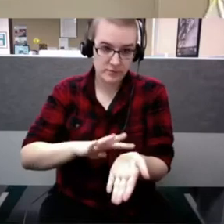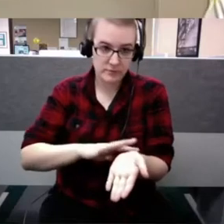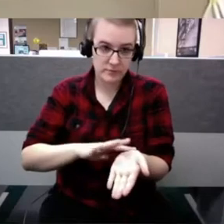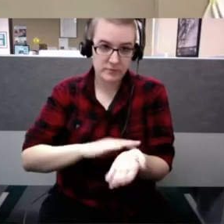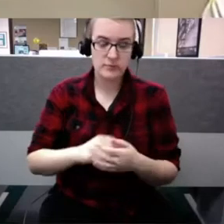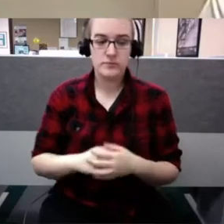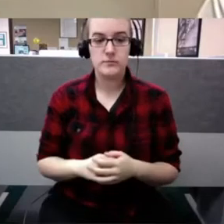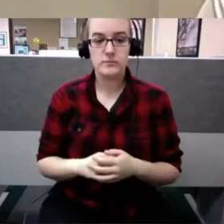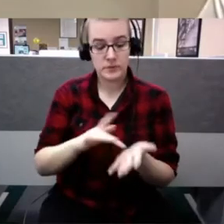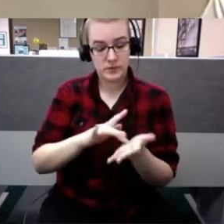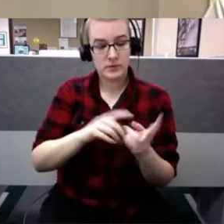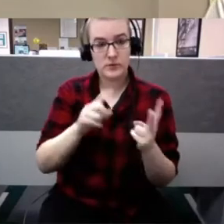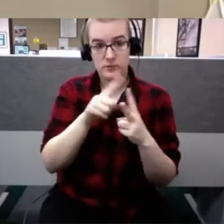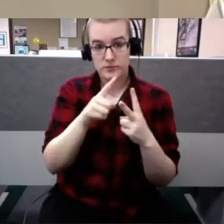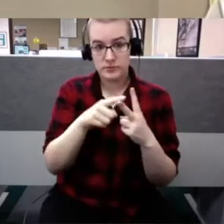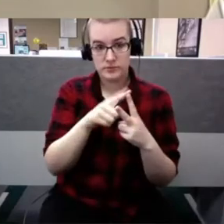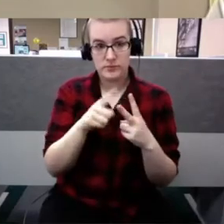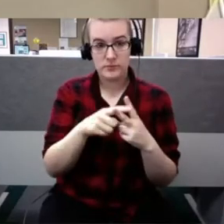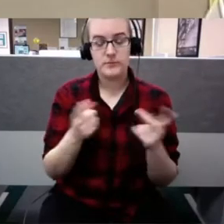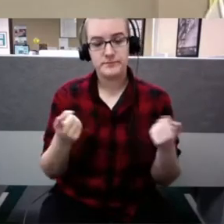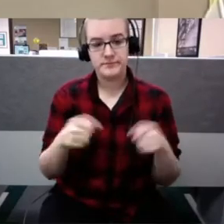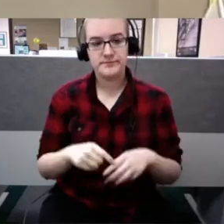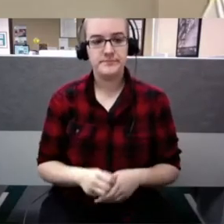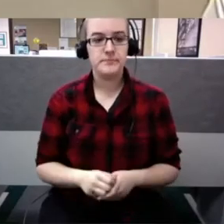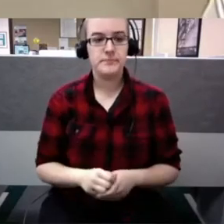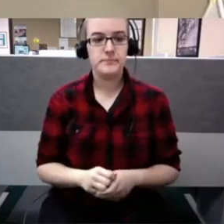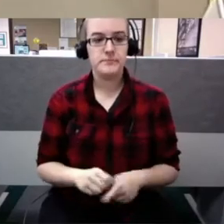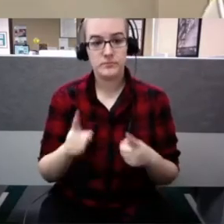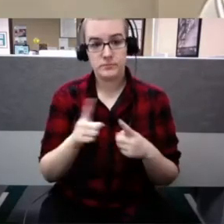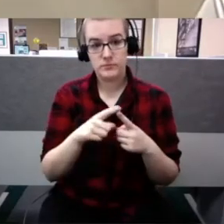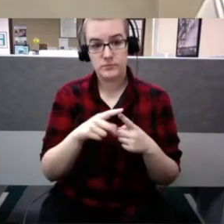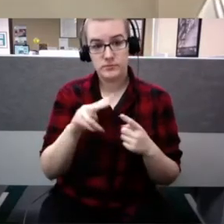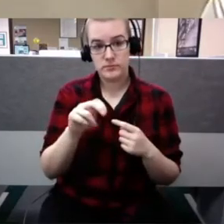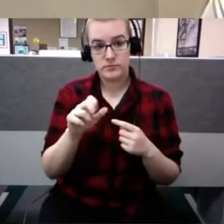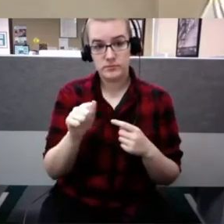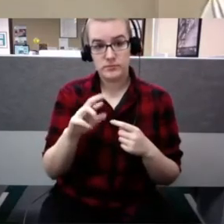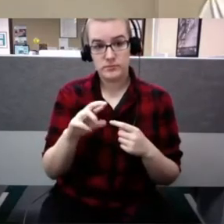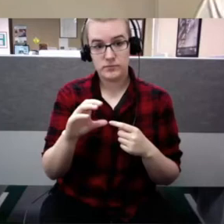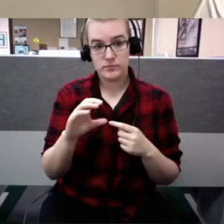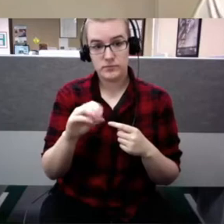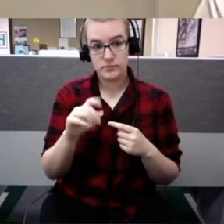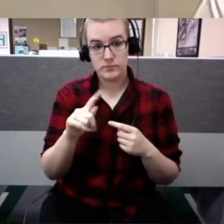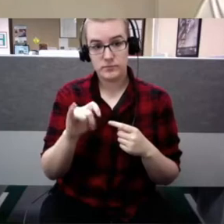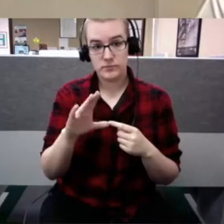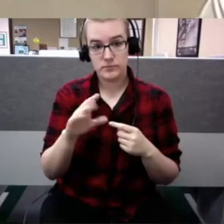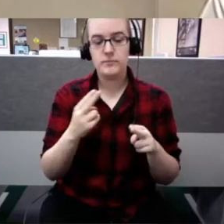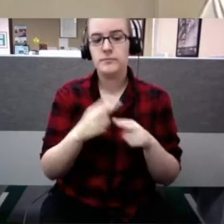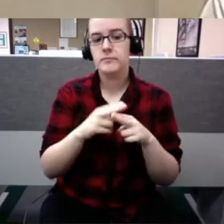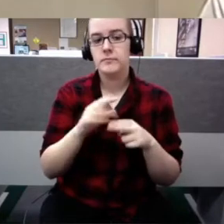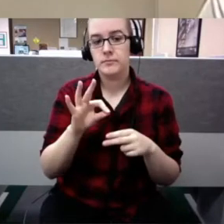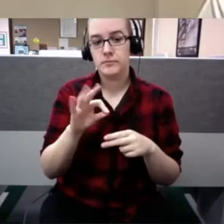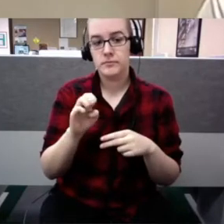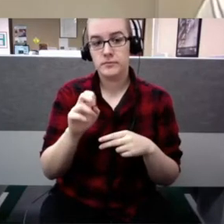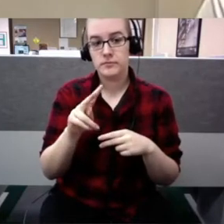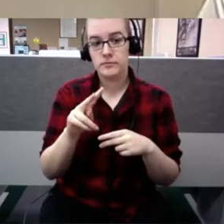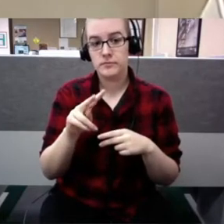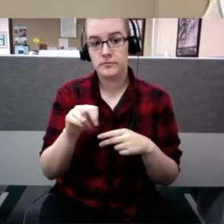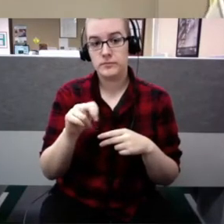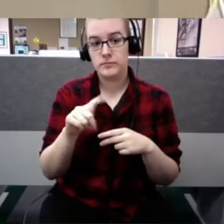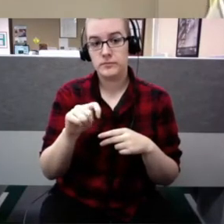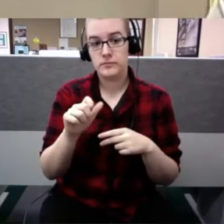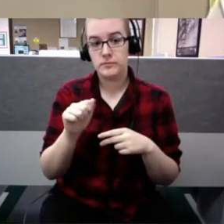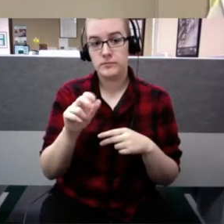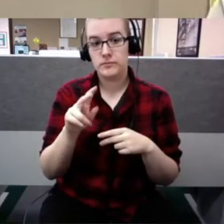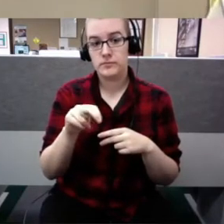You'll receive two types of sedation for this exam. One of them is a narcotic. The narcotic is called fentanyl. It's a